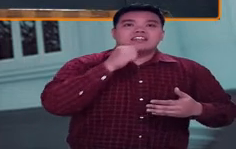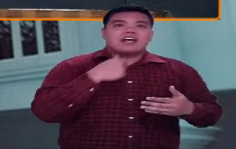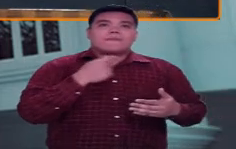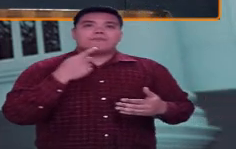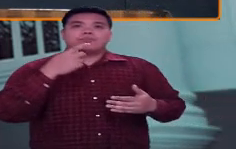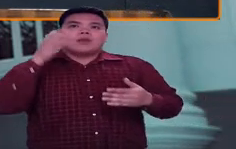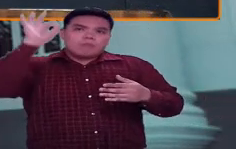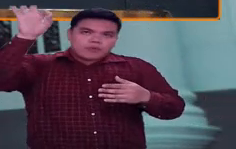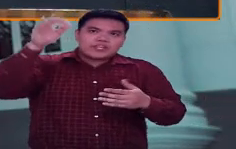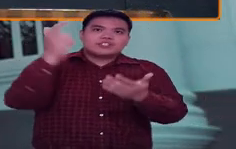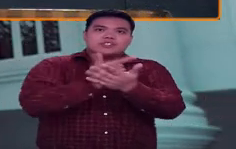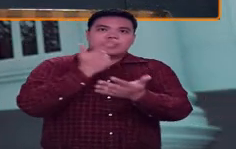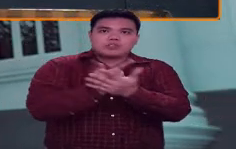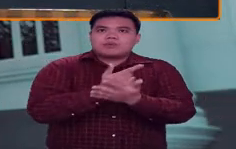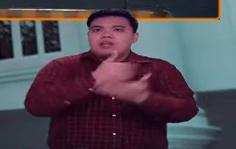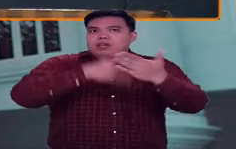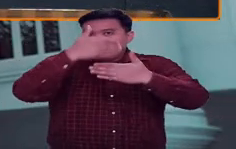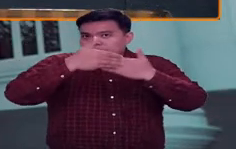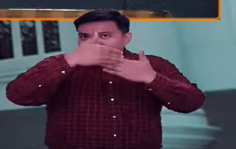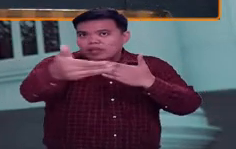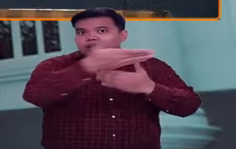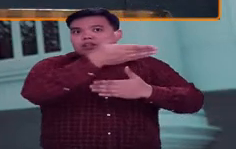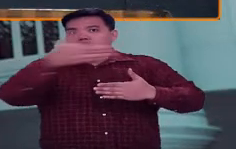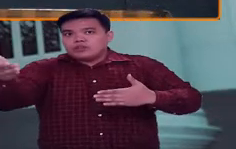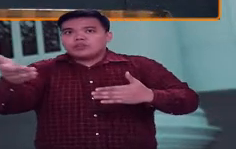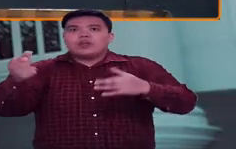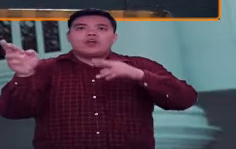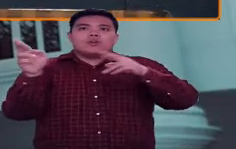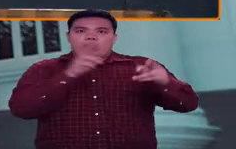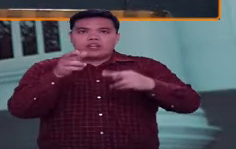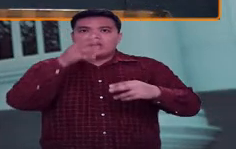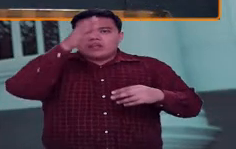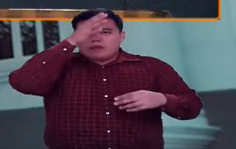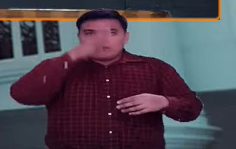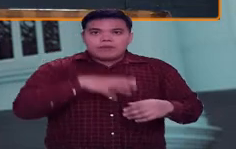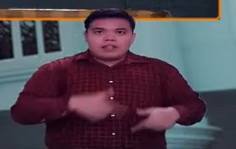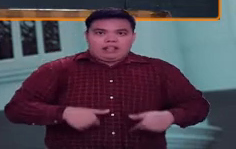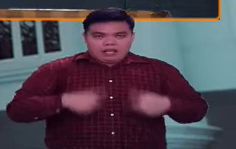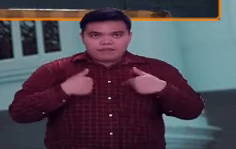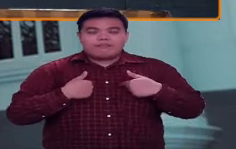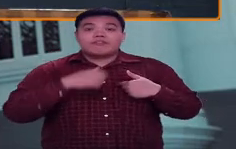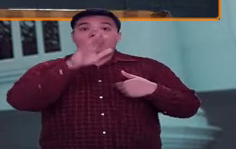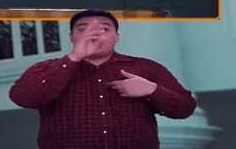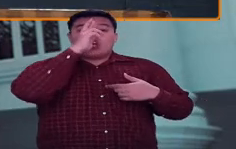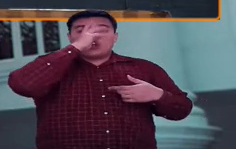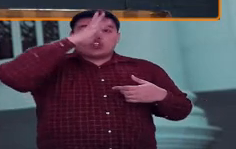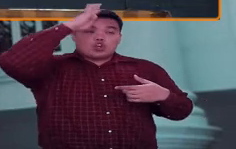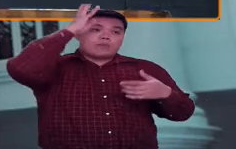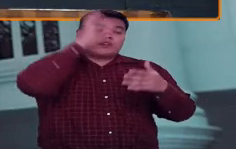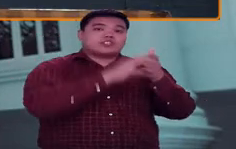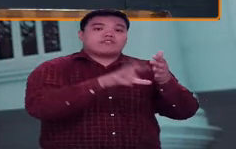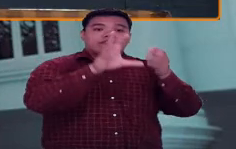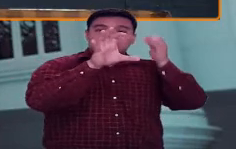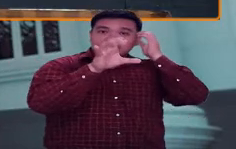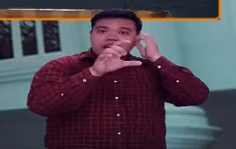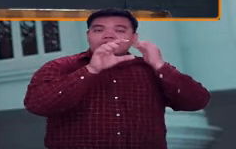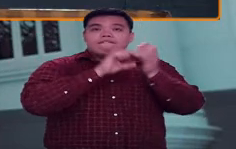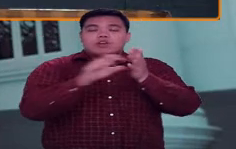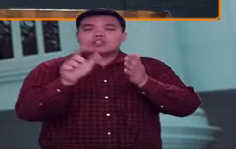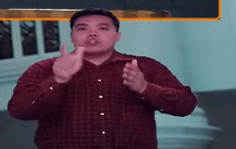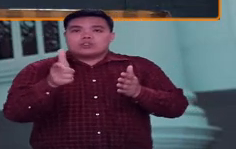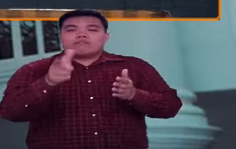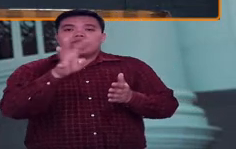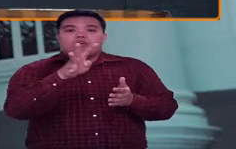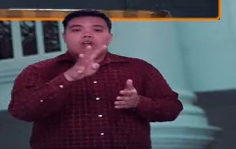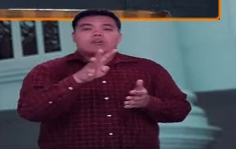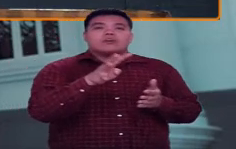another man's line of things made ready to our hand. Notice also in Romans 15, verse 24, that Paul